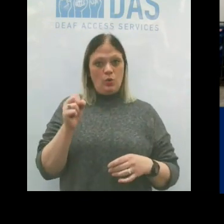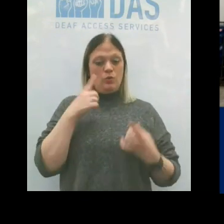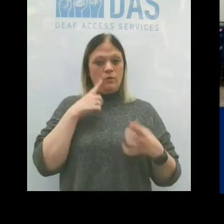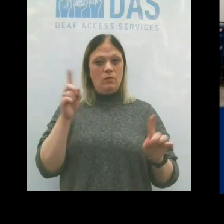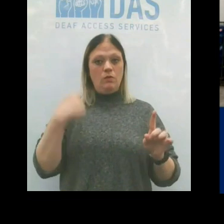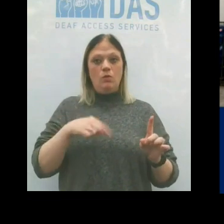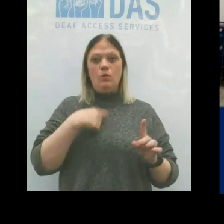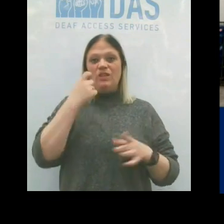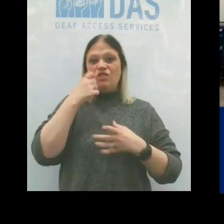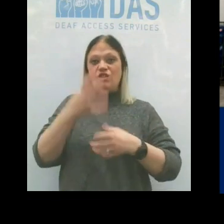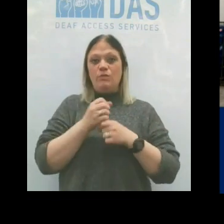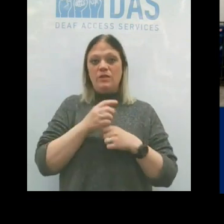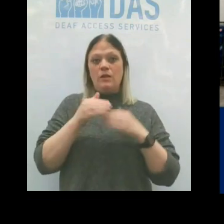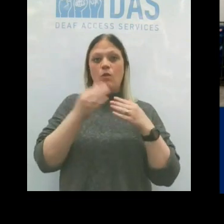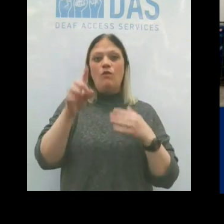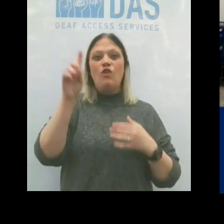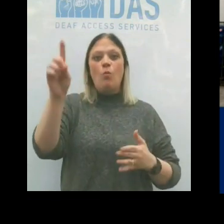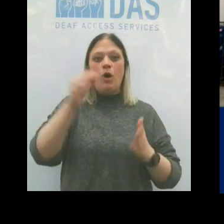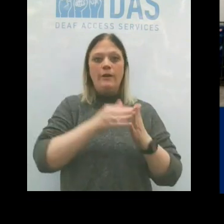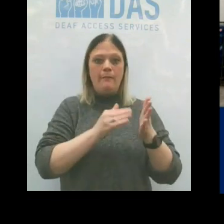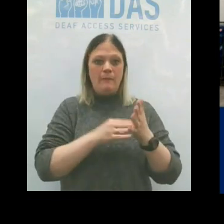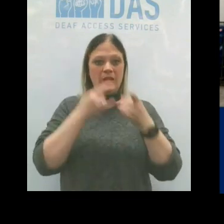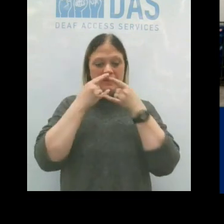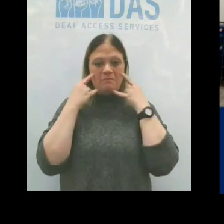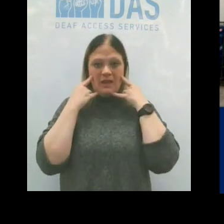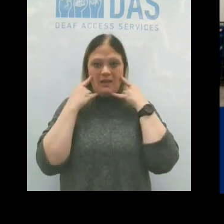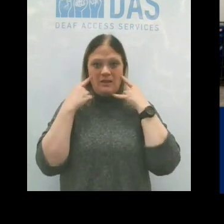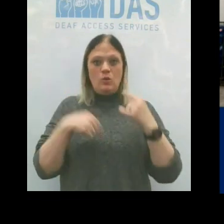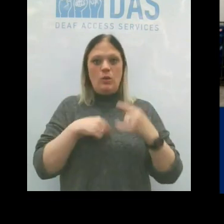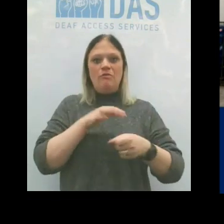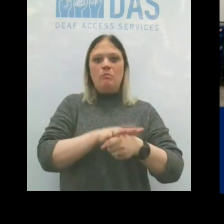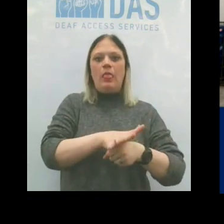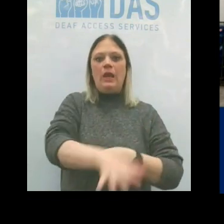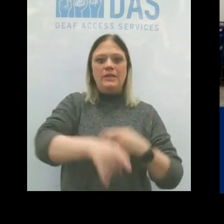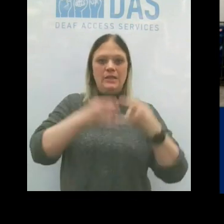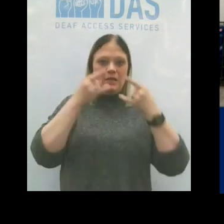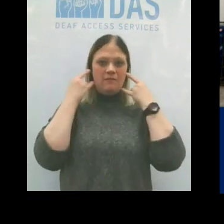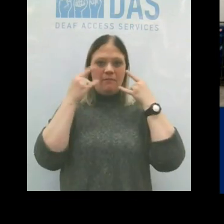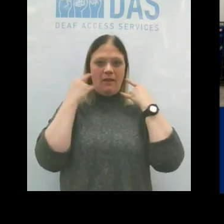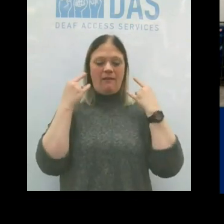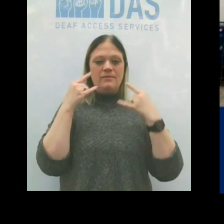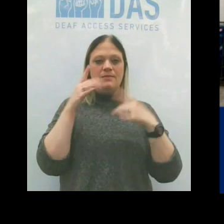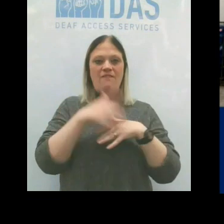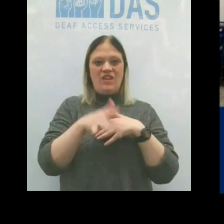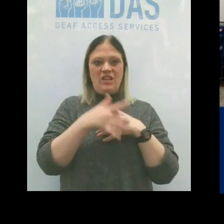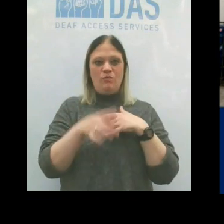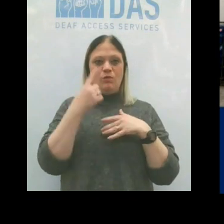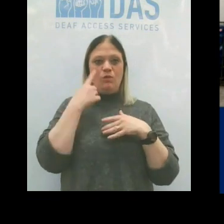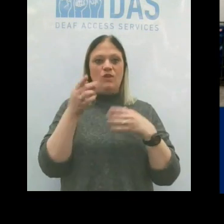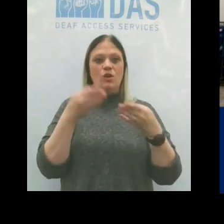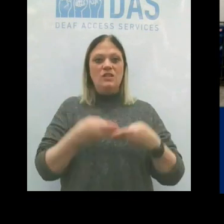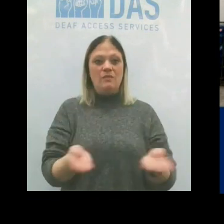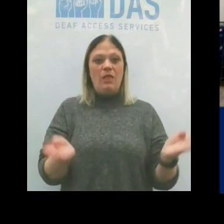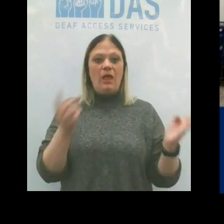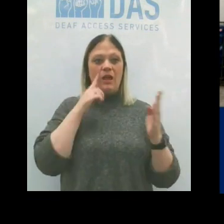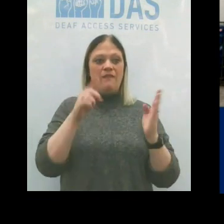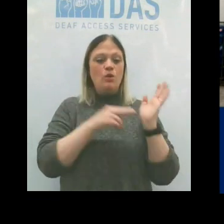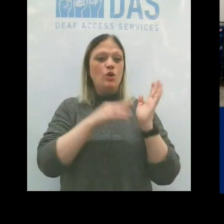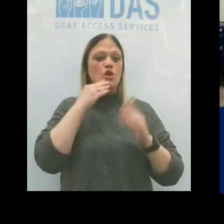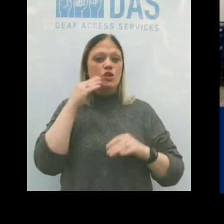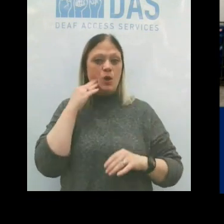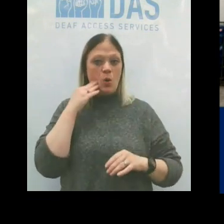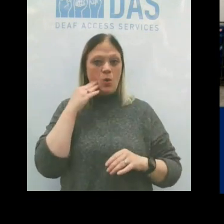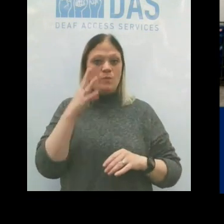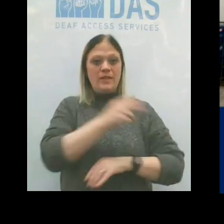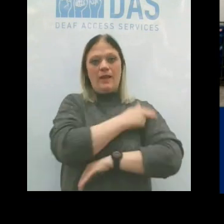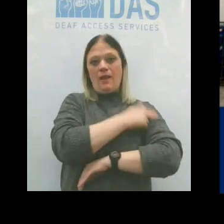1 millionth mask. We have plenty of masks available for our supply for area nursing homes